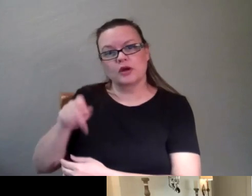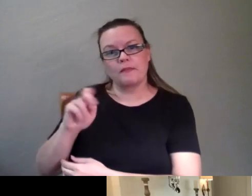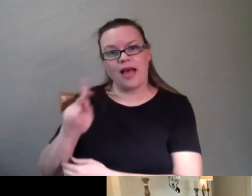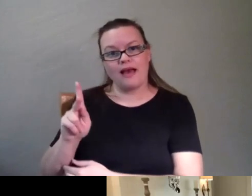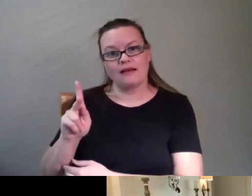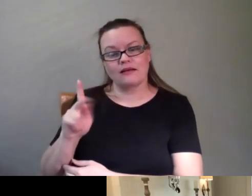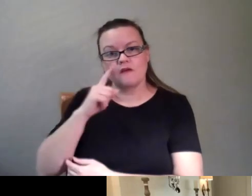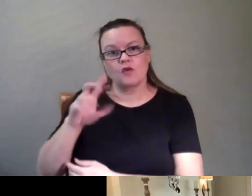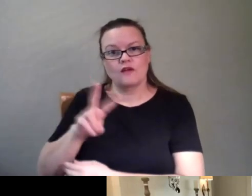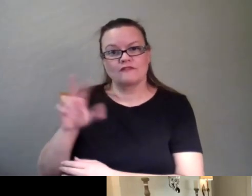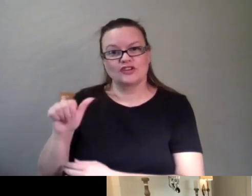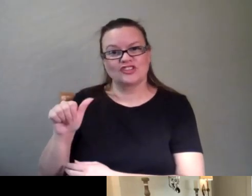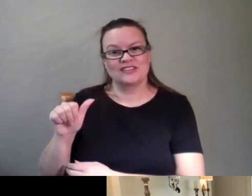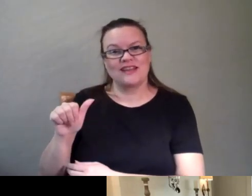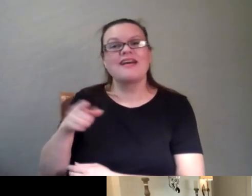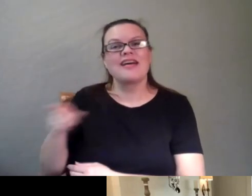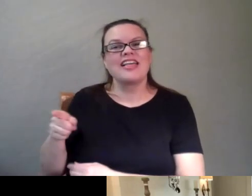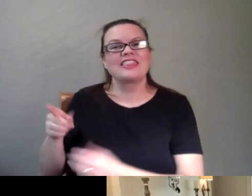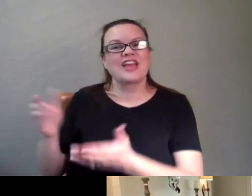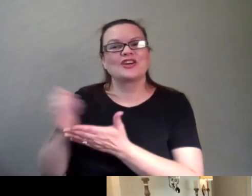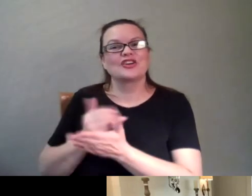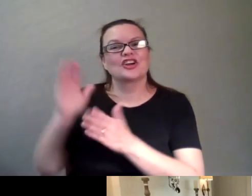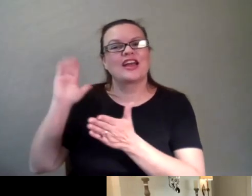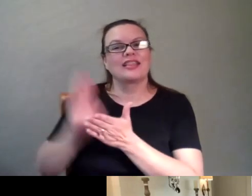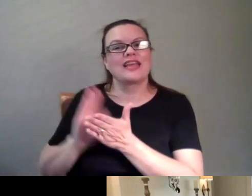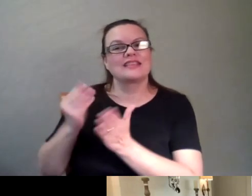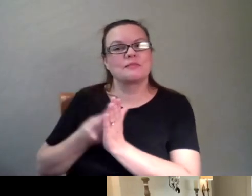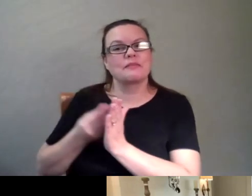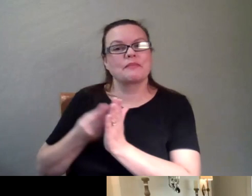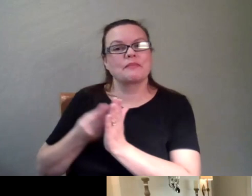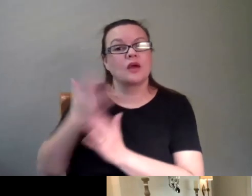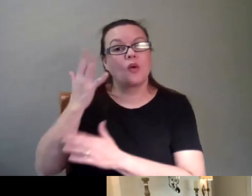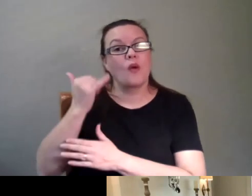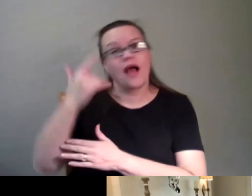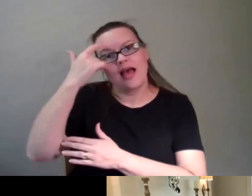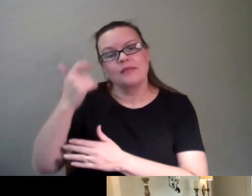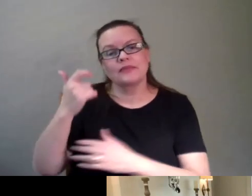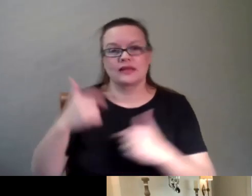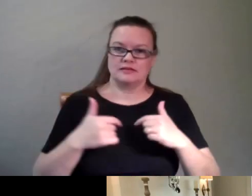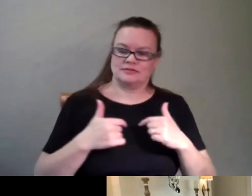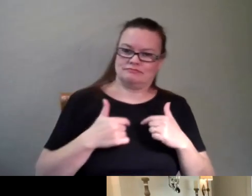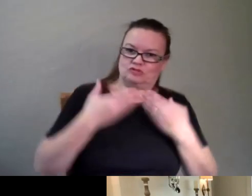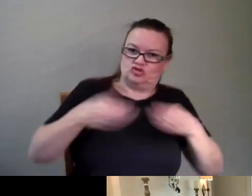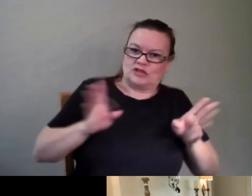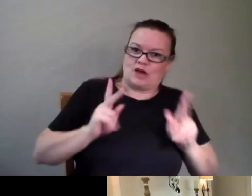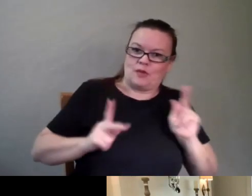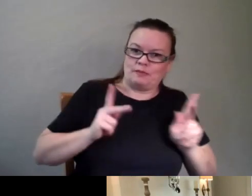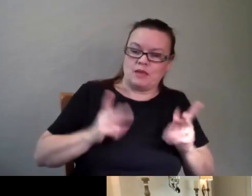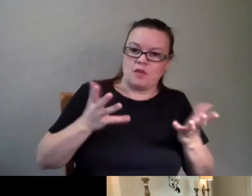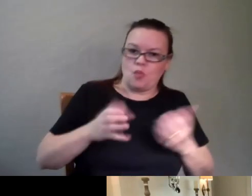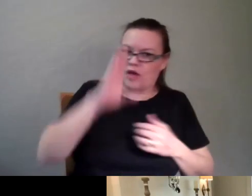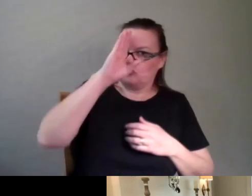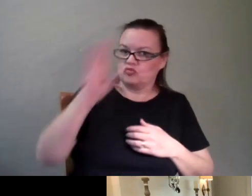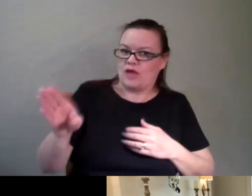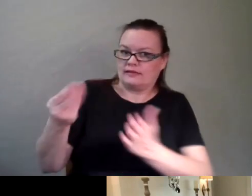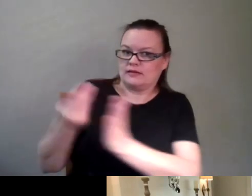getting less and less and less money because people are going to give the money directly to the candidates, which makes sense